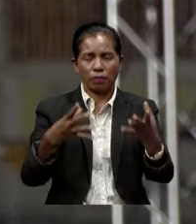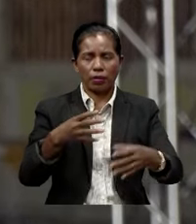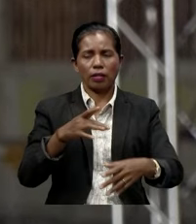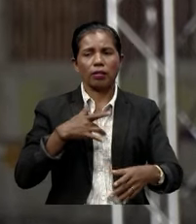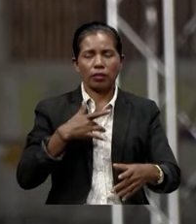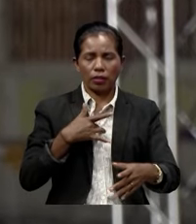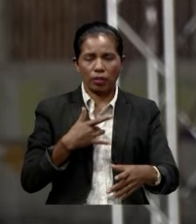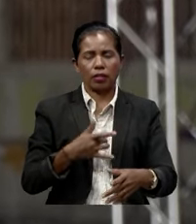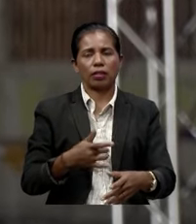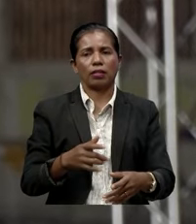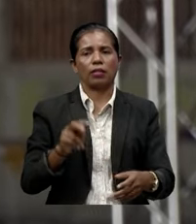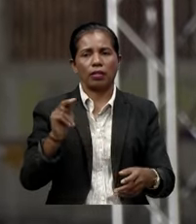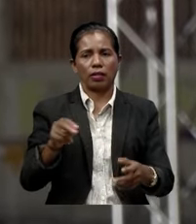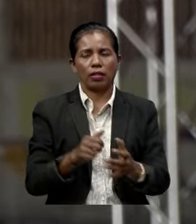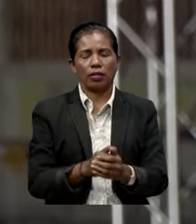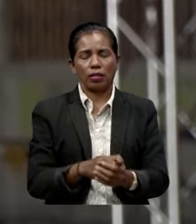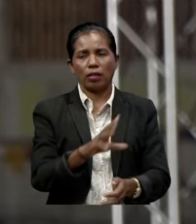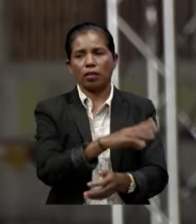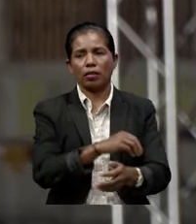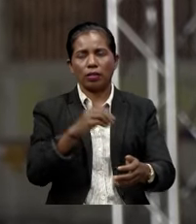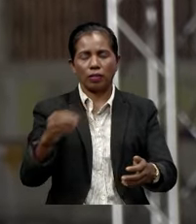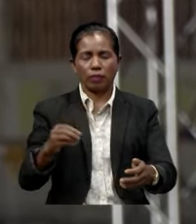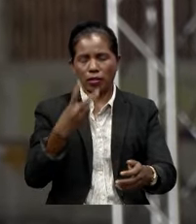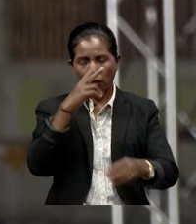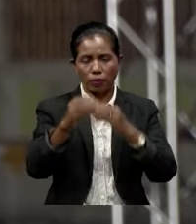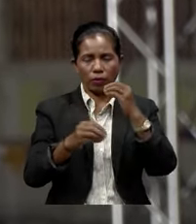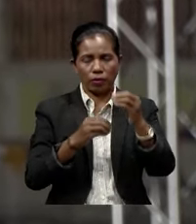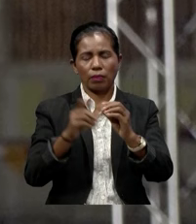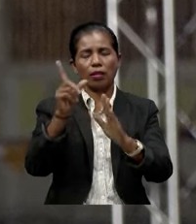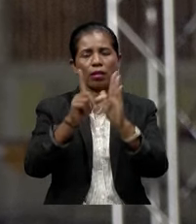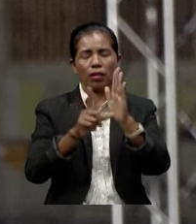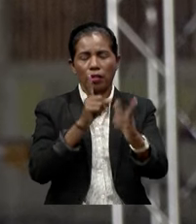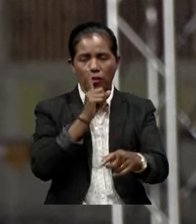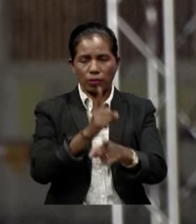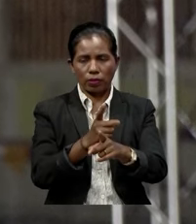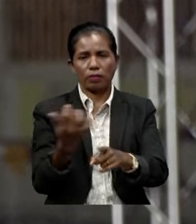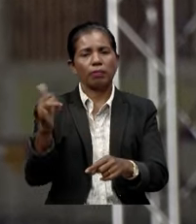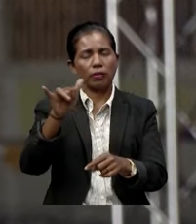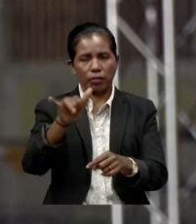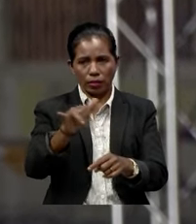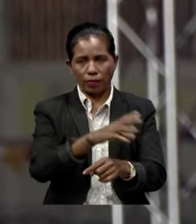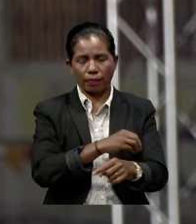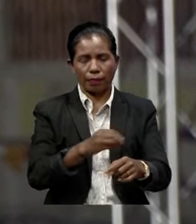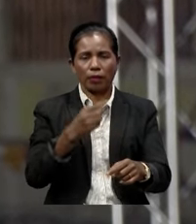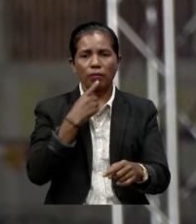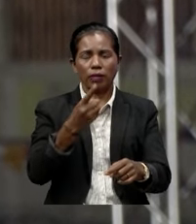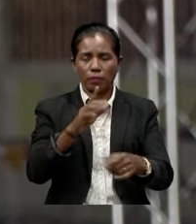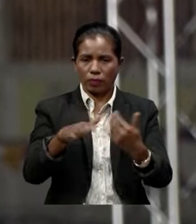that it was the right time to them to tell the world